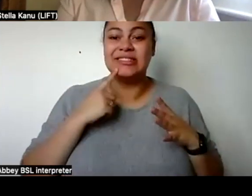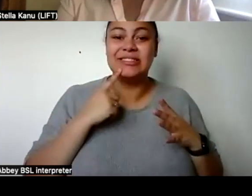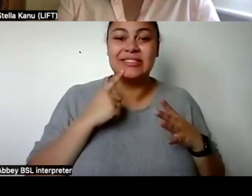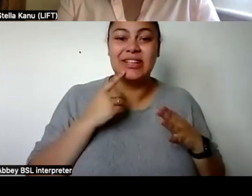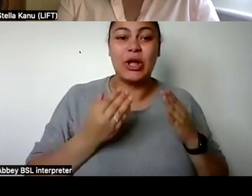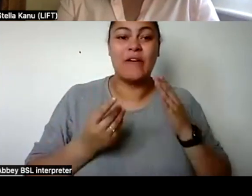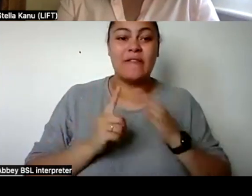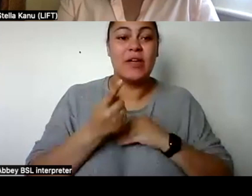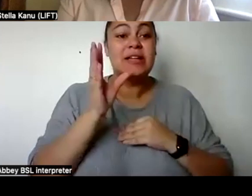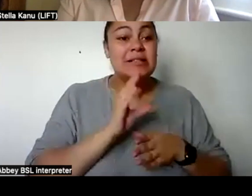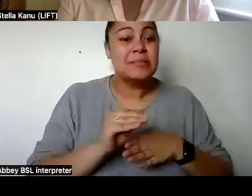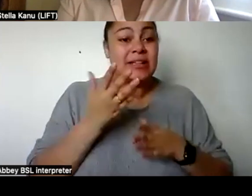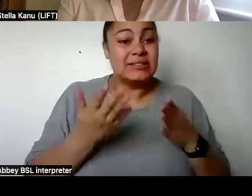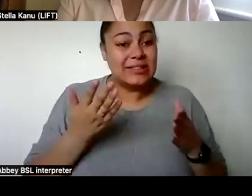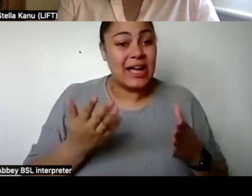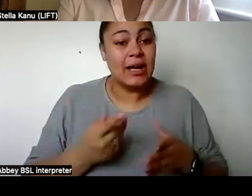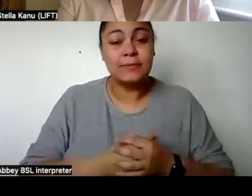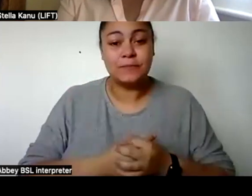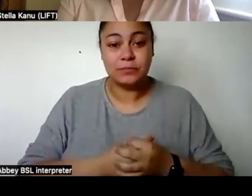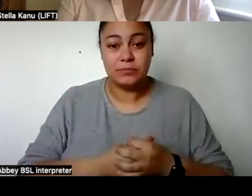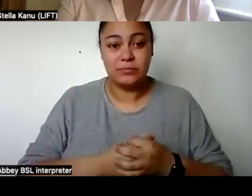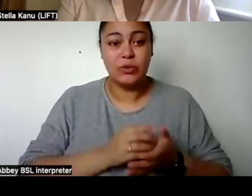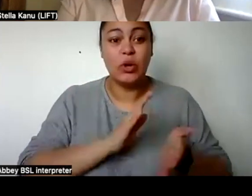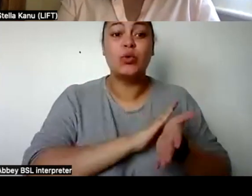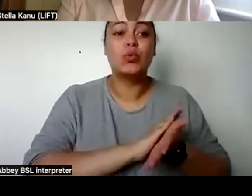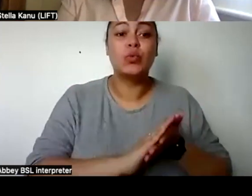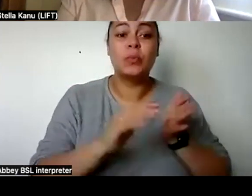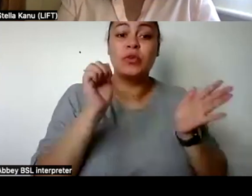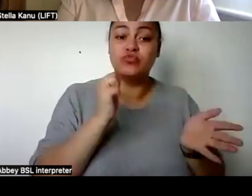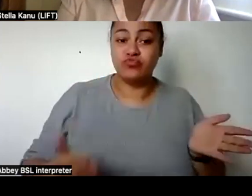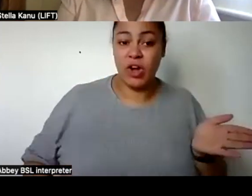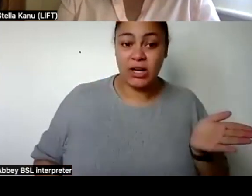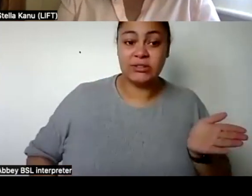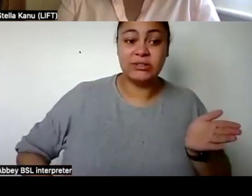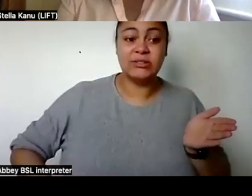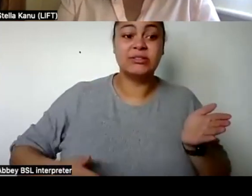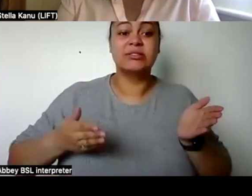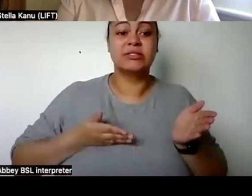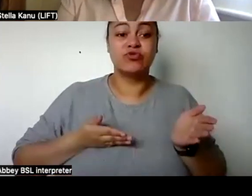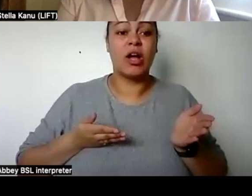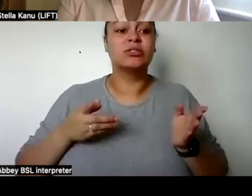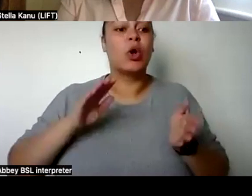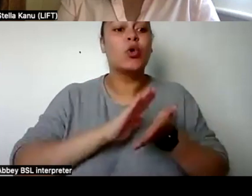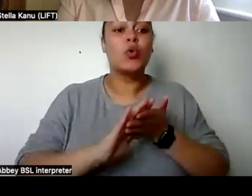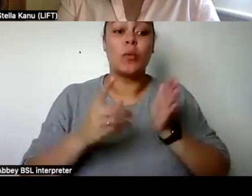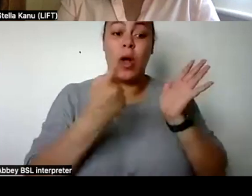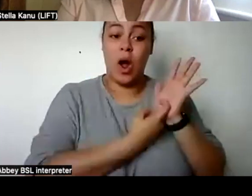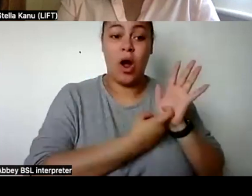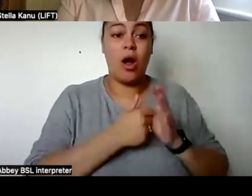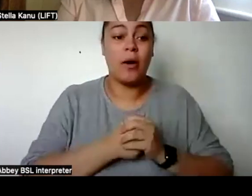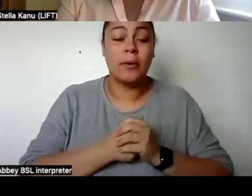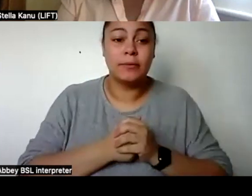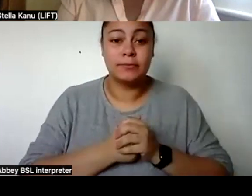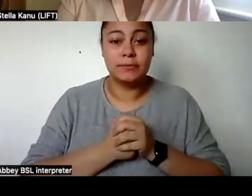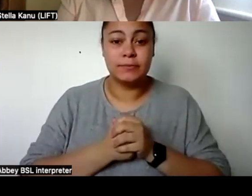help us to explore this tension between human rights and human resources, and the organisational shifts they have enabled to create